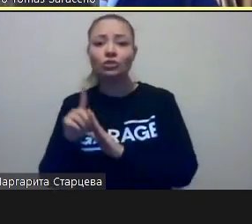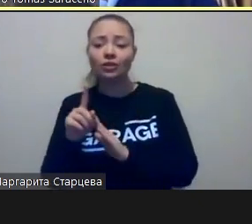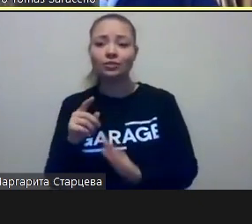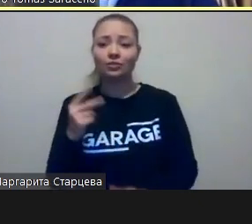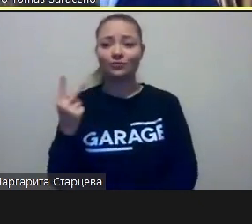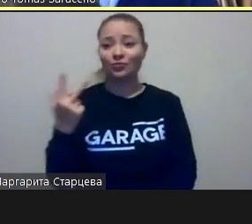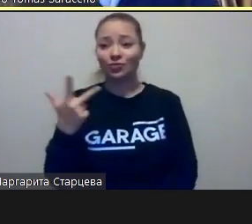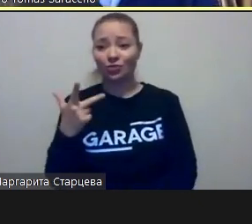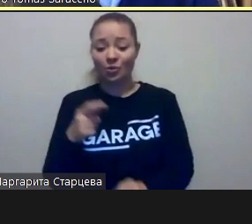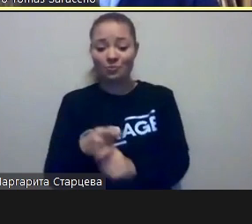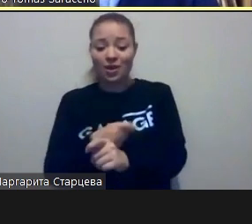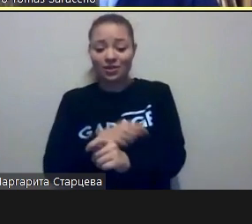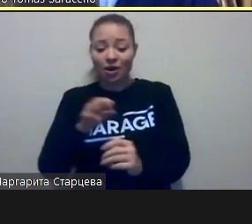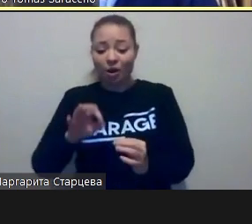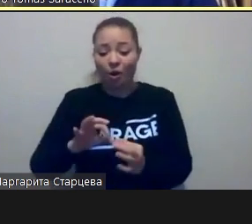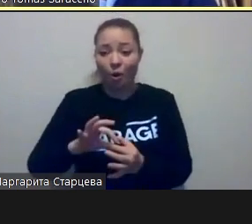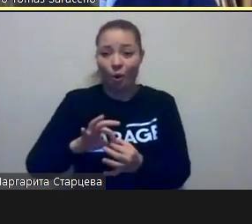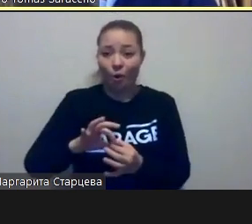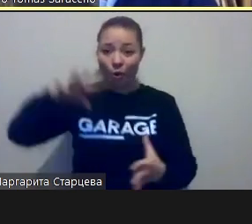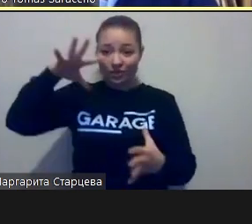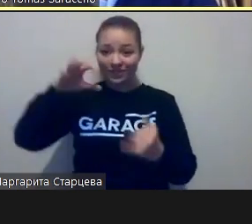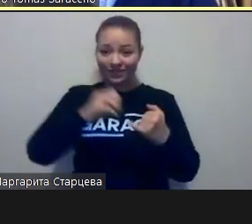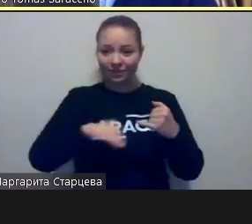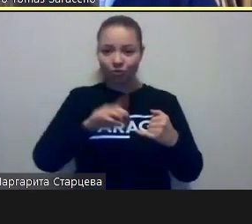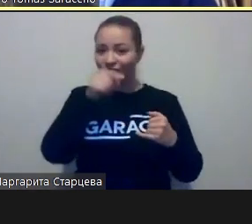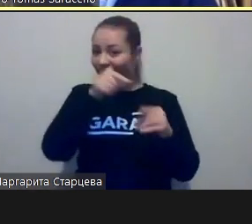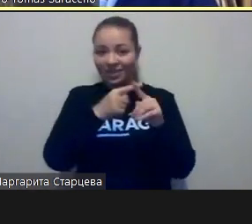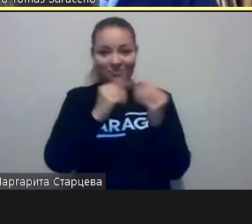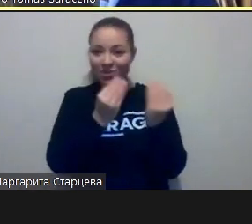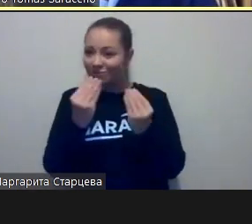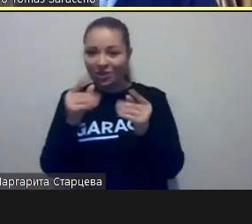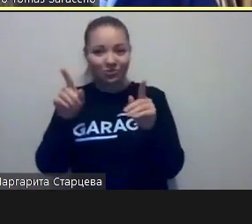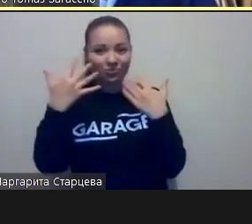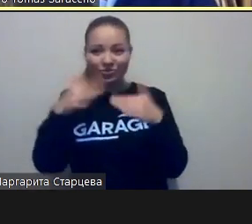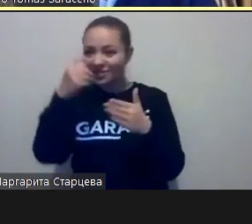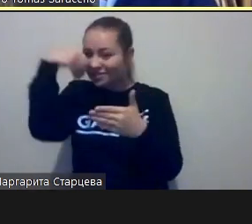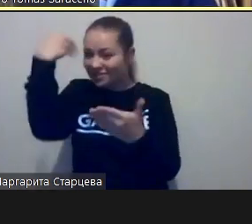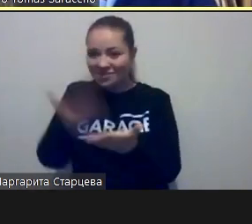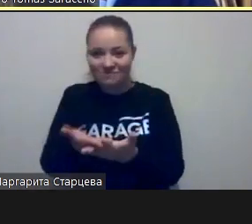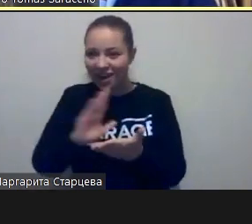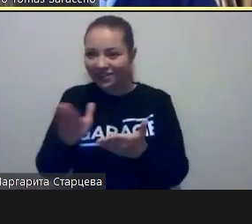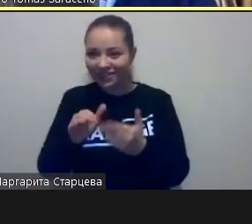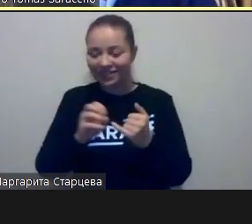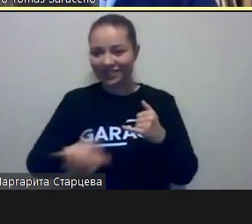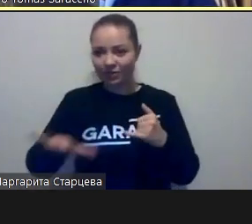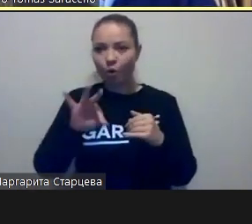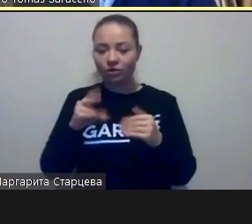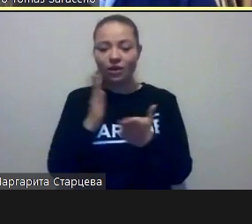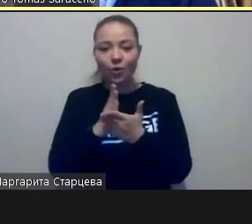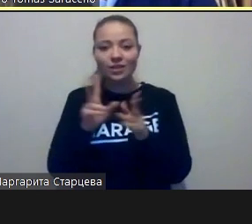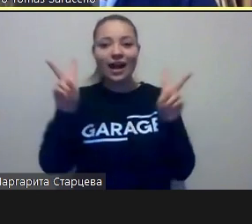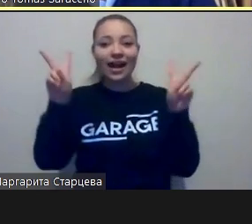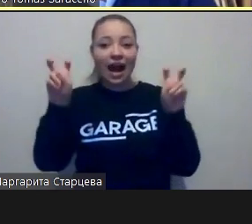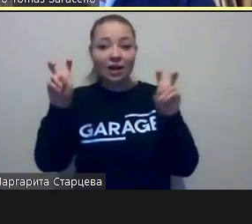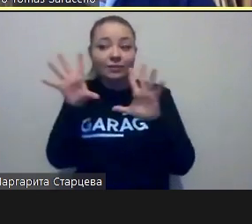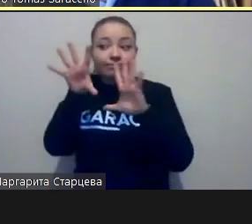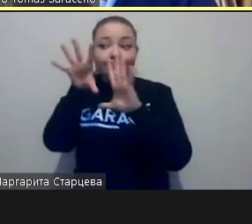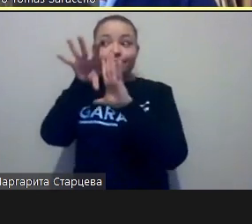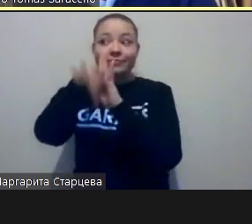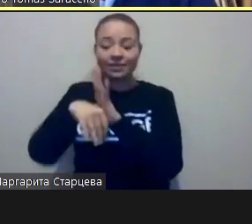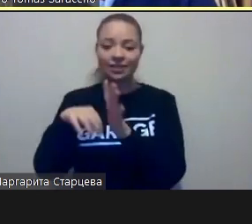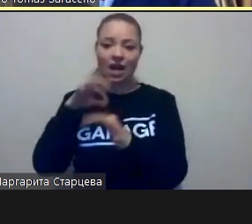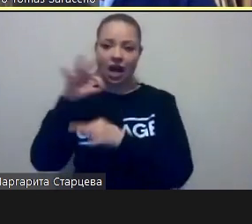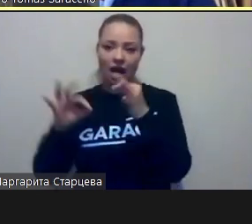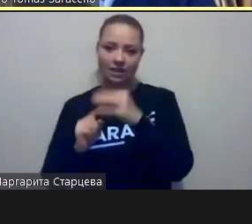And actually, it could find also thermodynamic equilibrium as sometimes satellite spins around the Earth